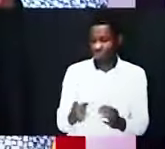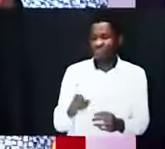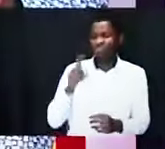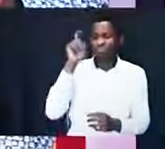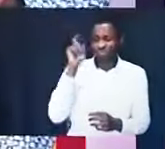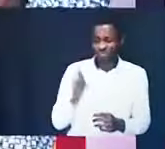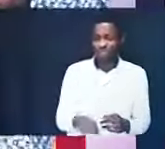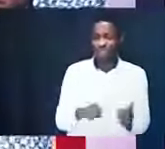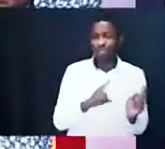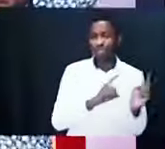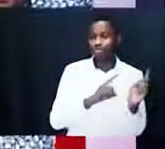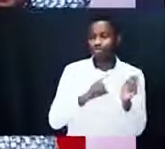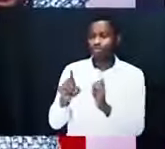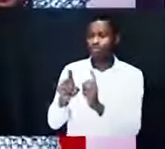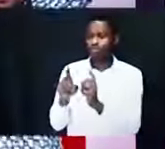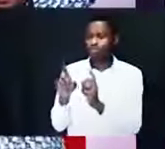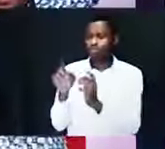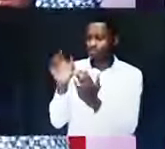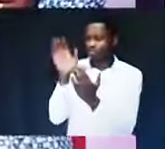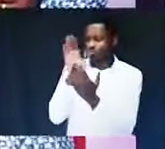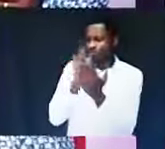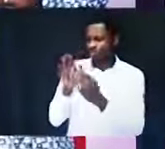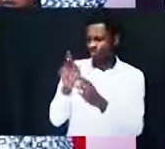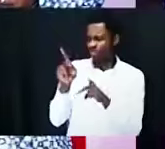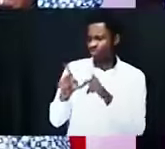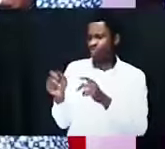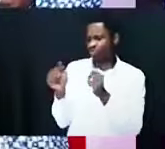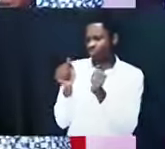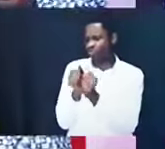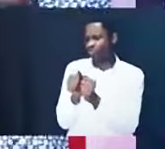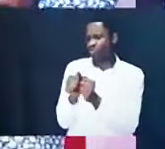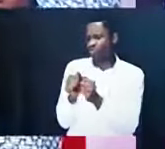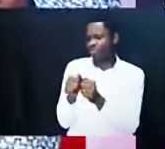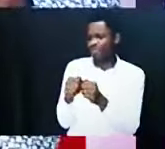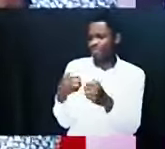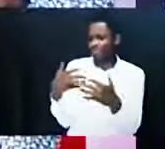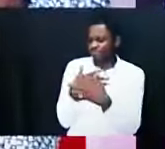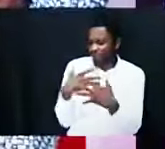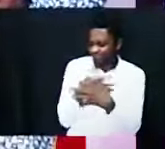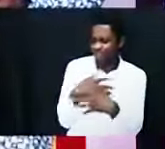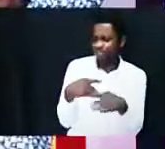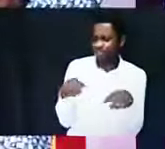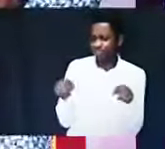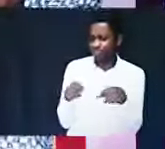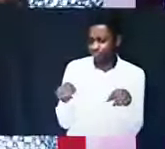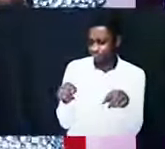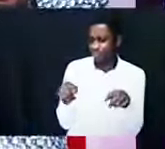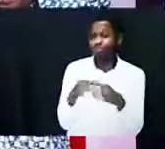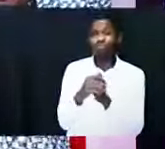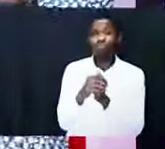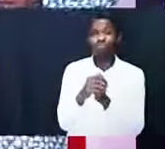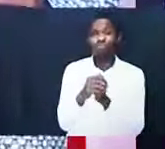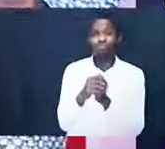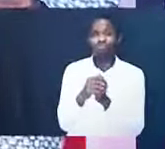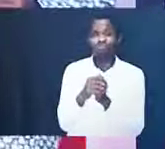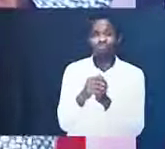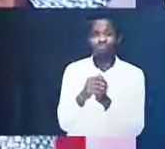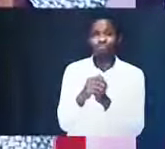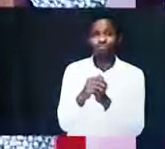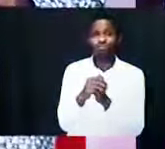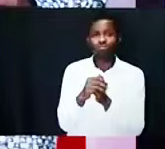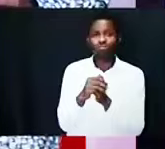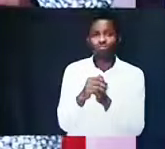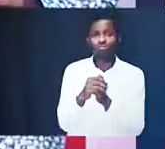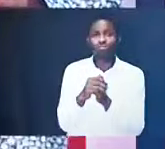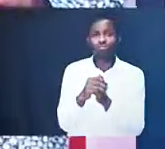the people with fear and some trembling. The day you lose that,